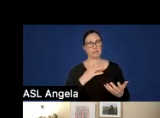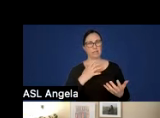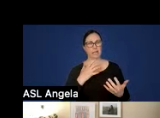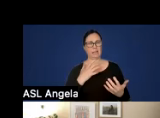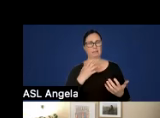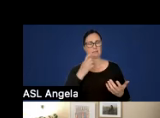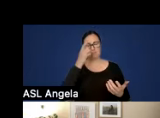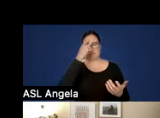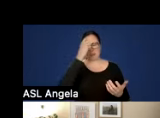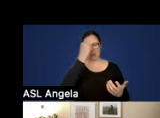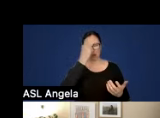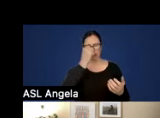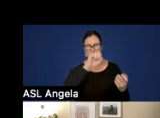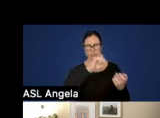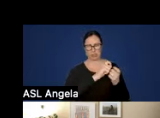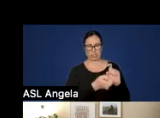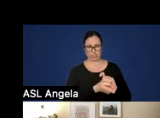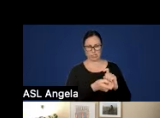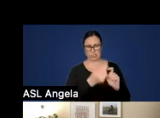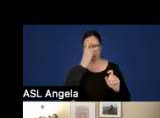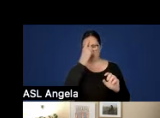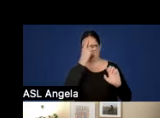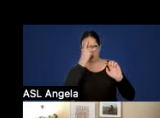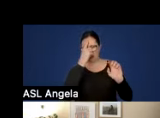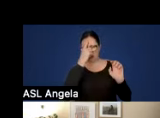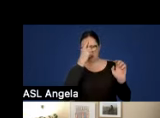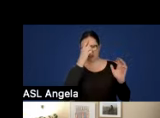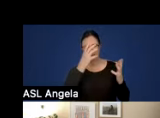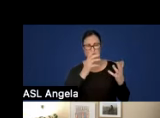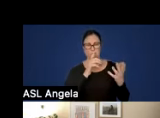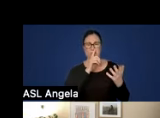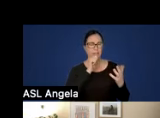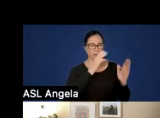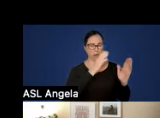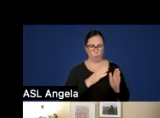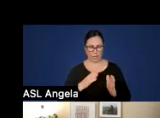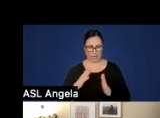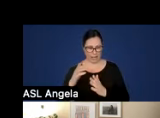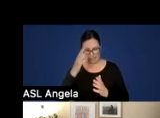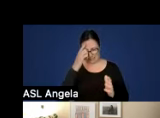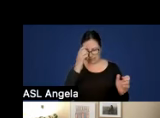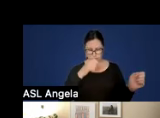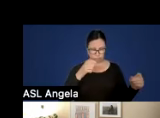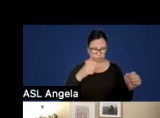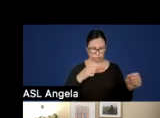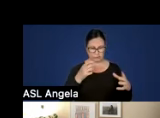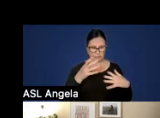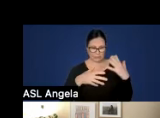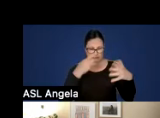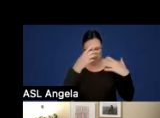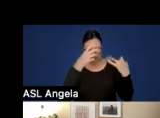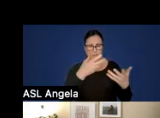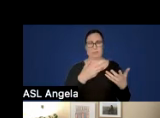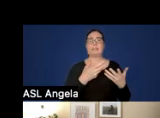function, disorganized thoughts, which a lot of law enforcement articulate as an unreliable